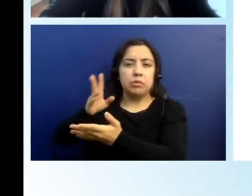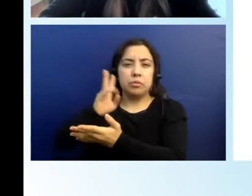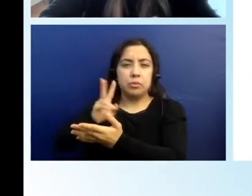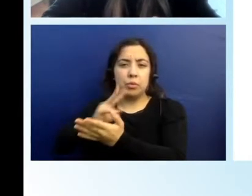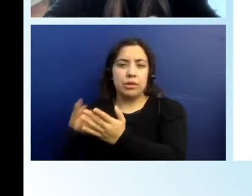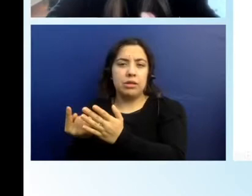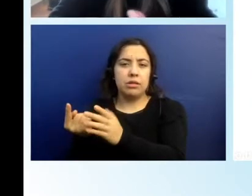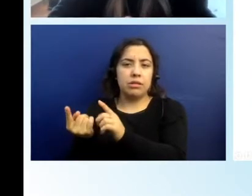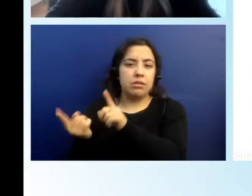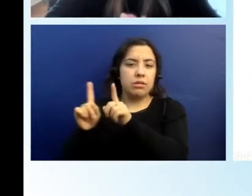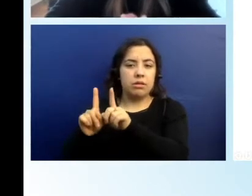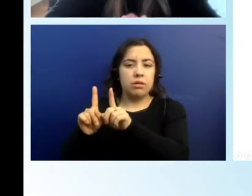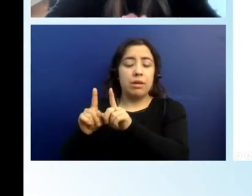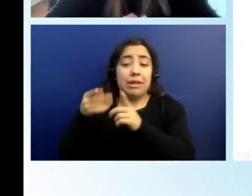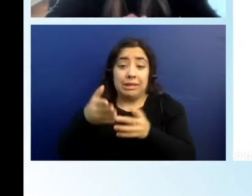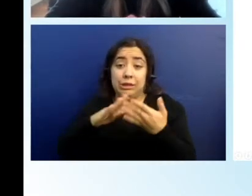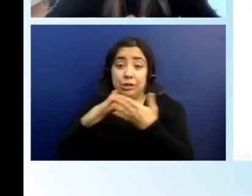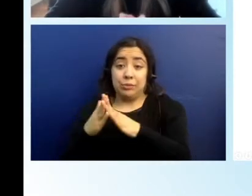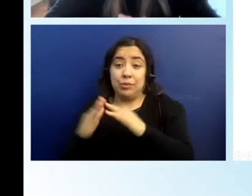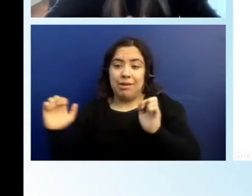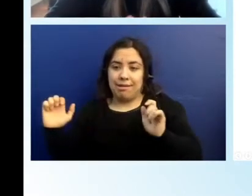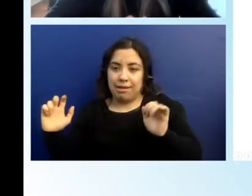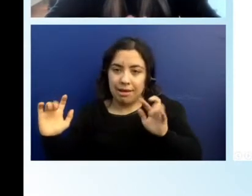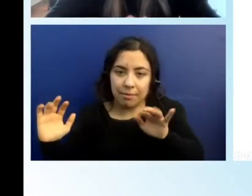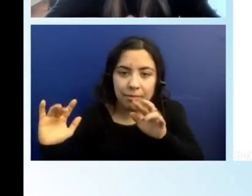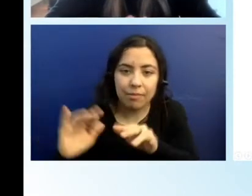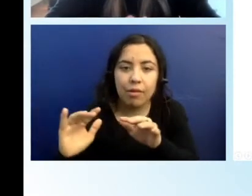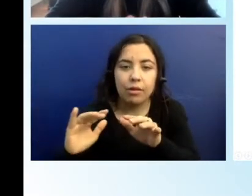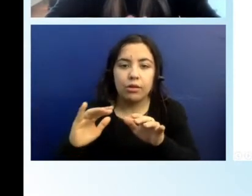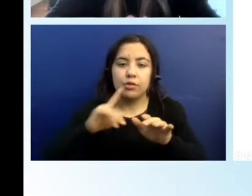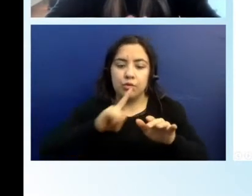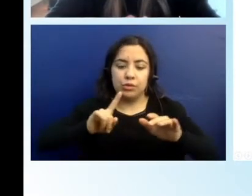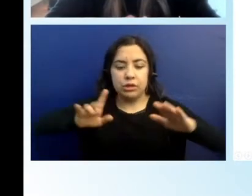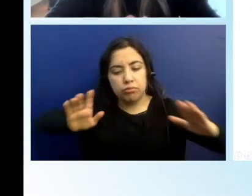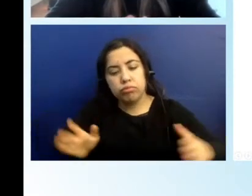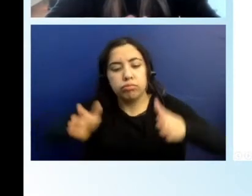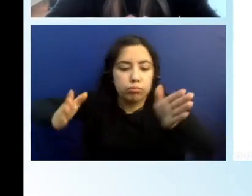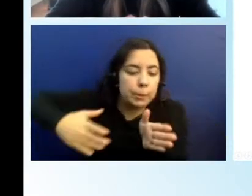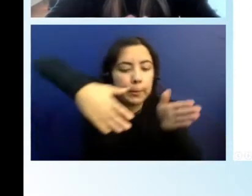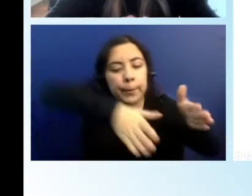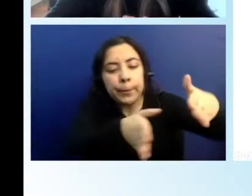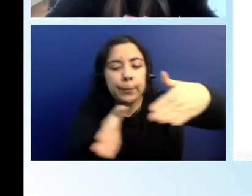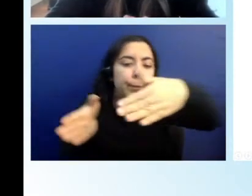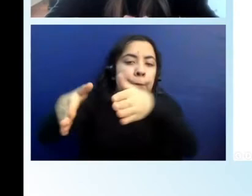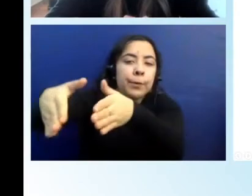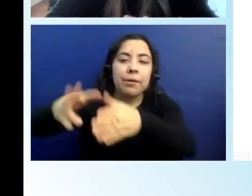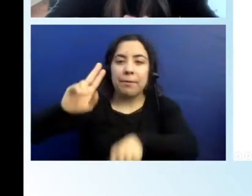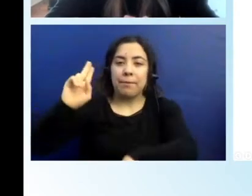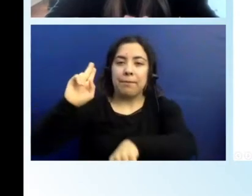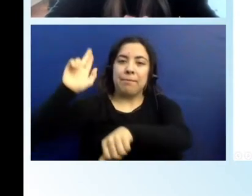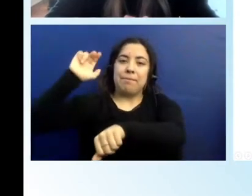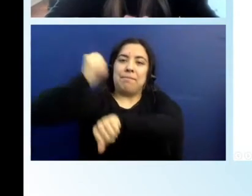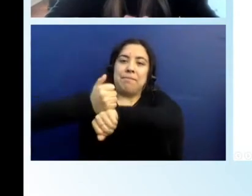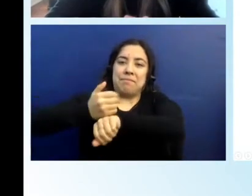together to build this. You know, I had the vision of creating an earthwork that